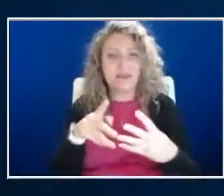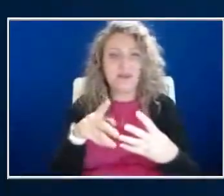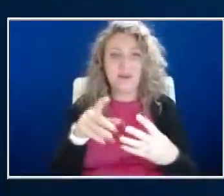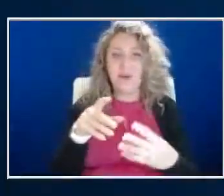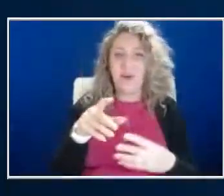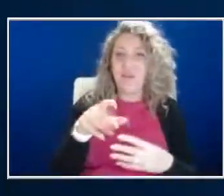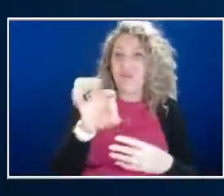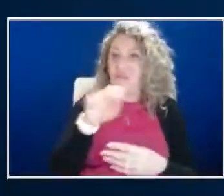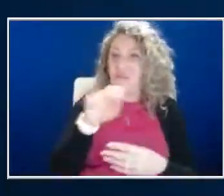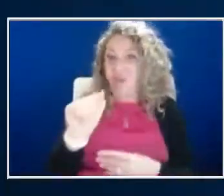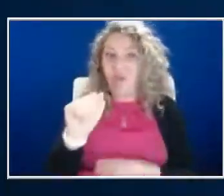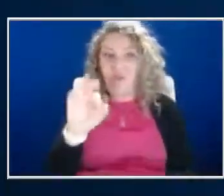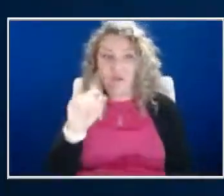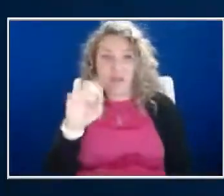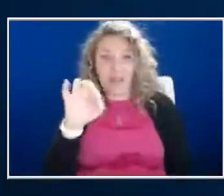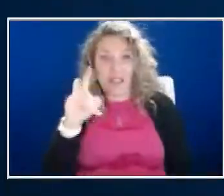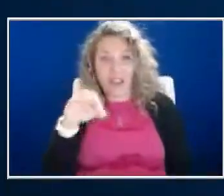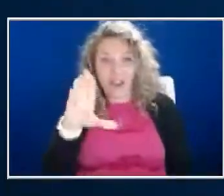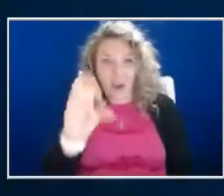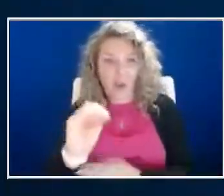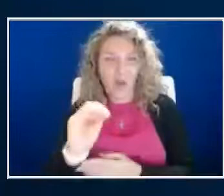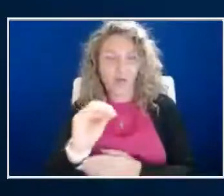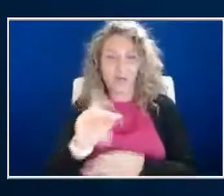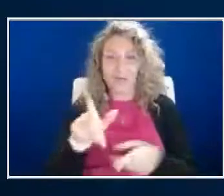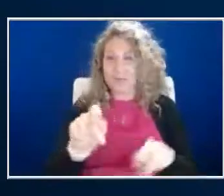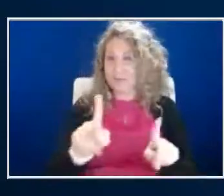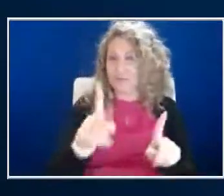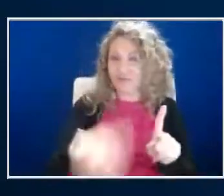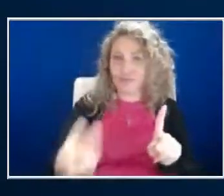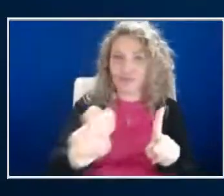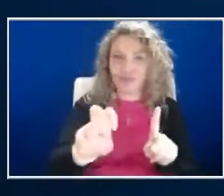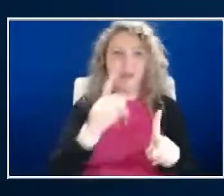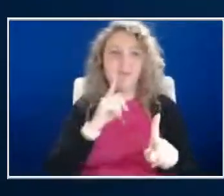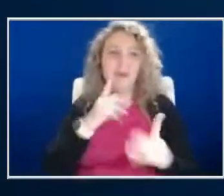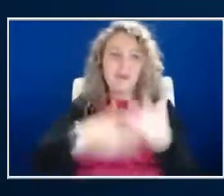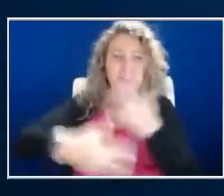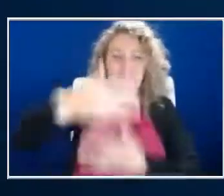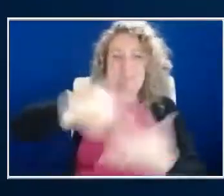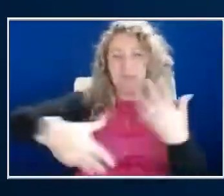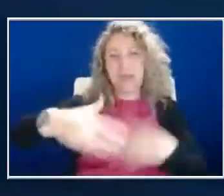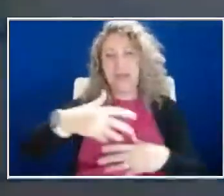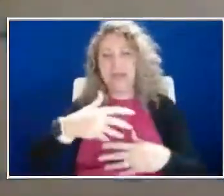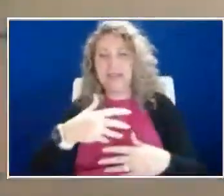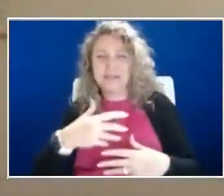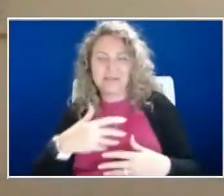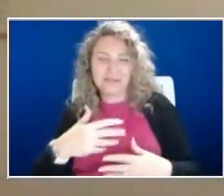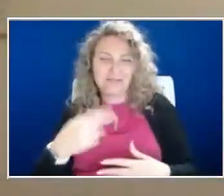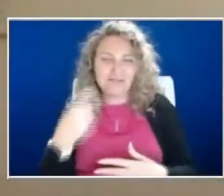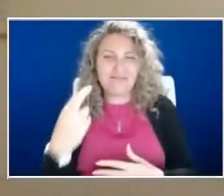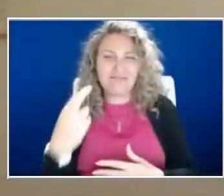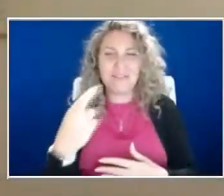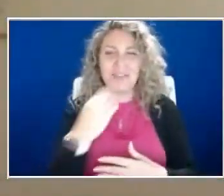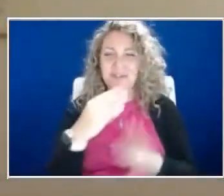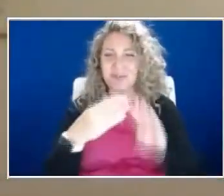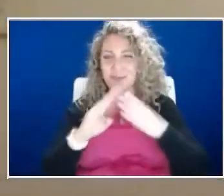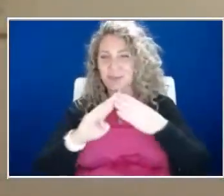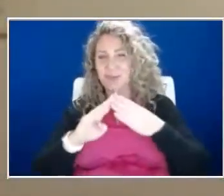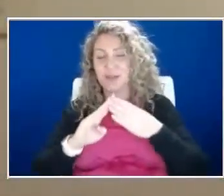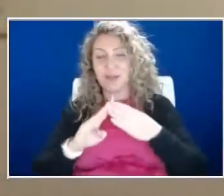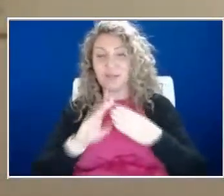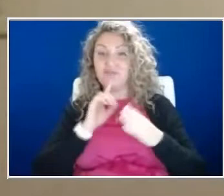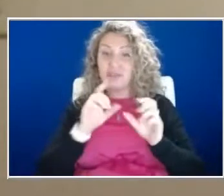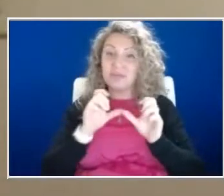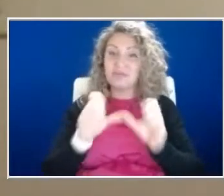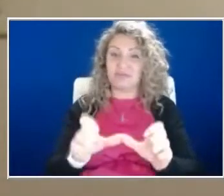there's an opportunity to travel. There's an opportunity for camaraderie and sisterhood and community, and just really continuing to